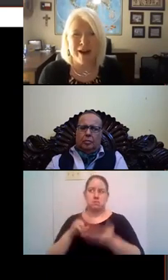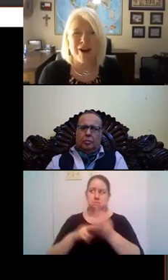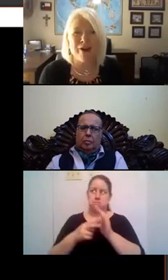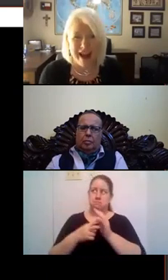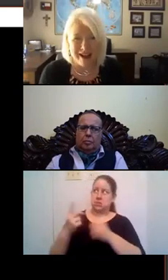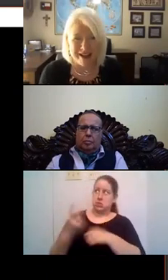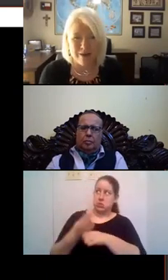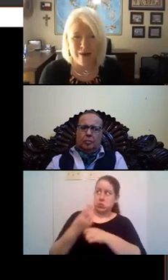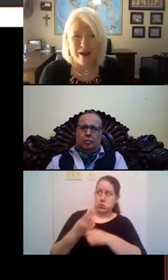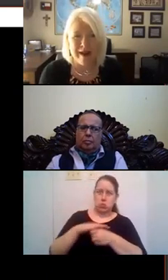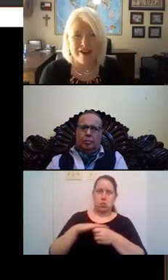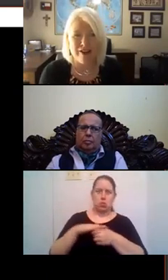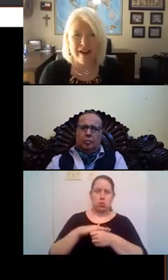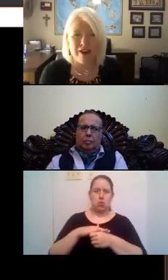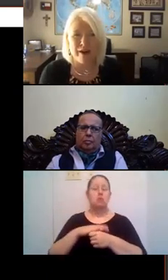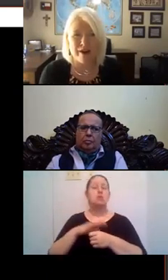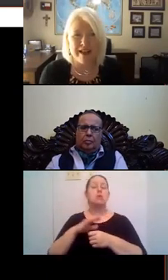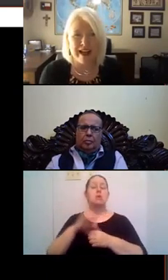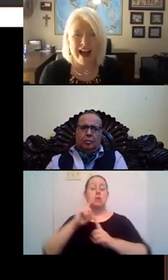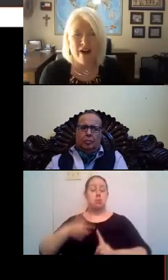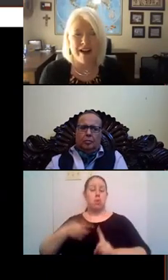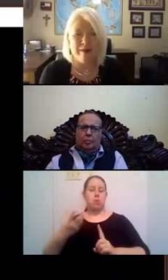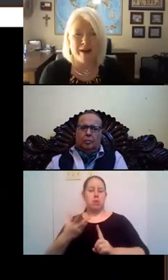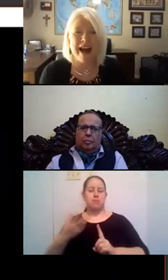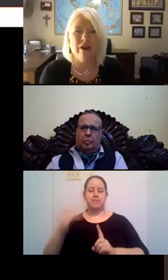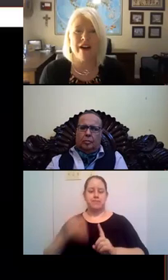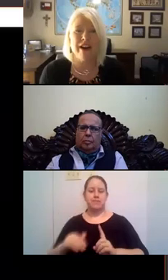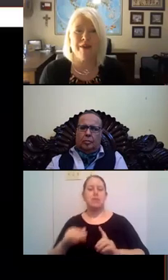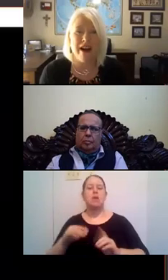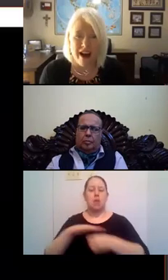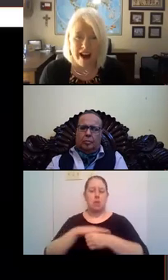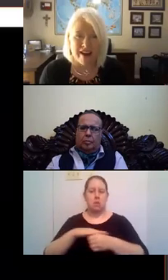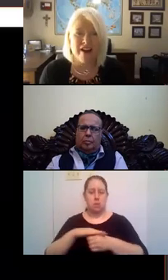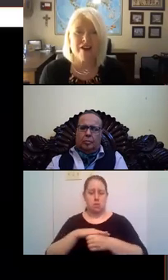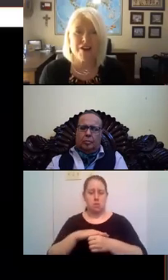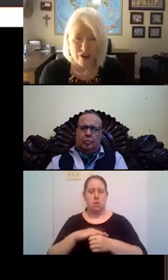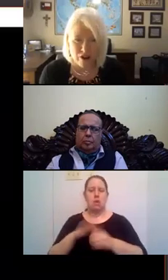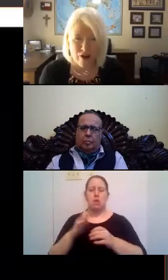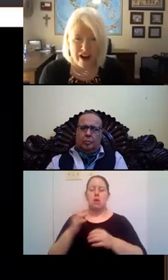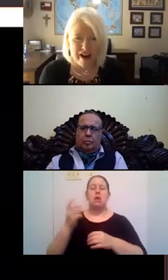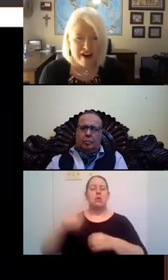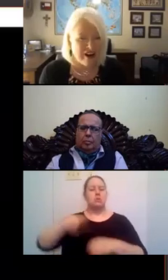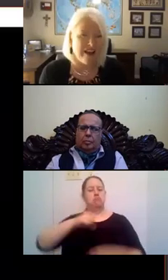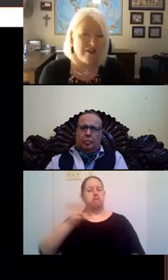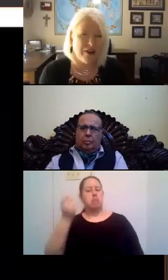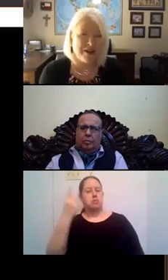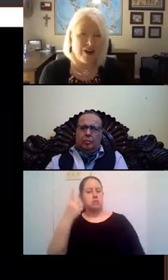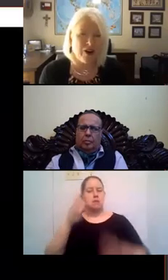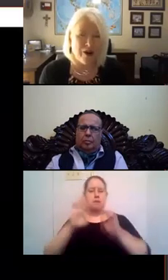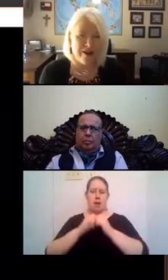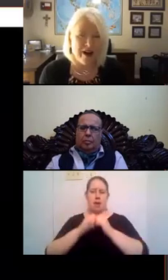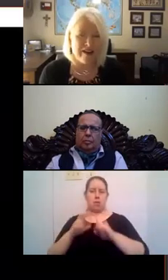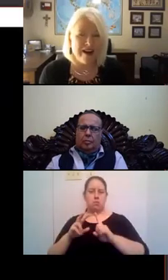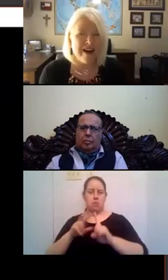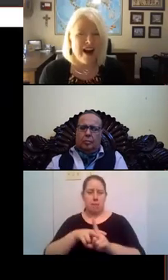where we want to go next. We want to make sure that you understand how it can apply to your local area and the folks that